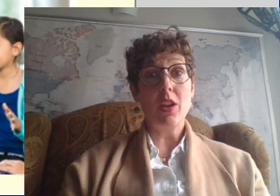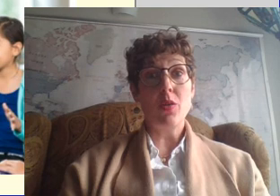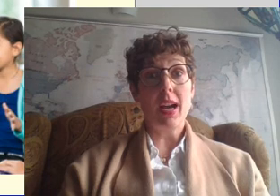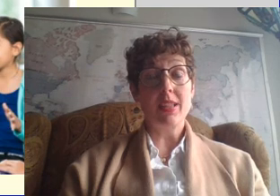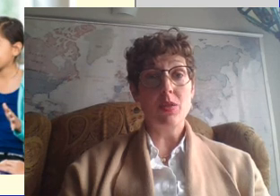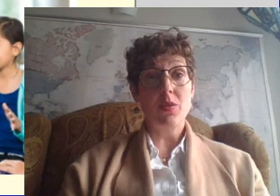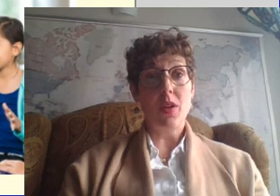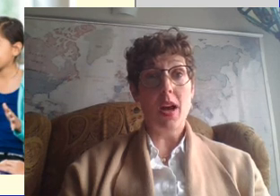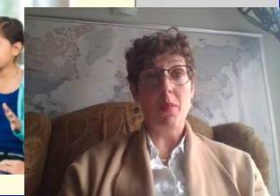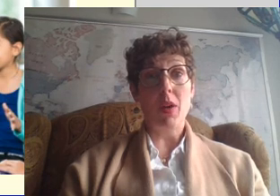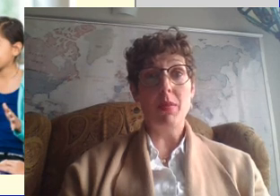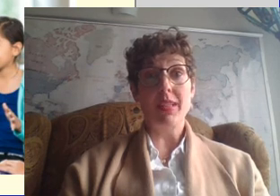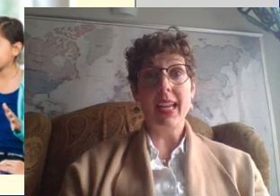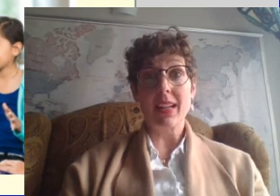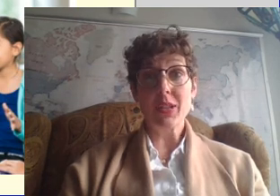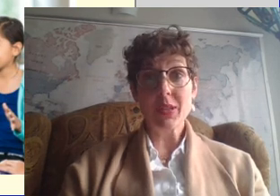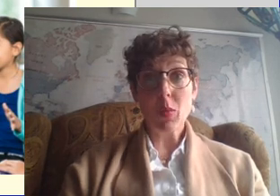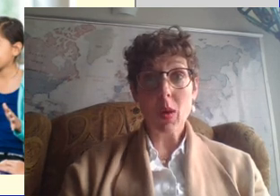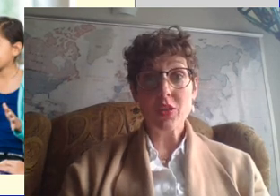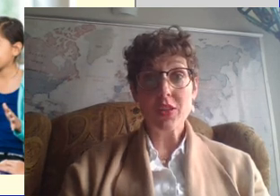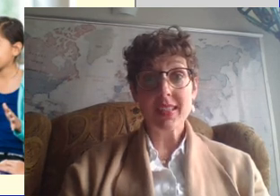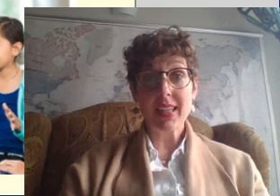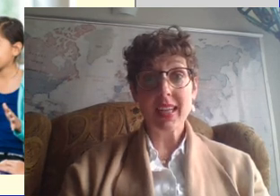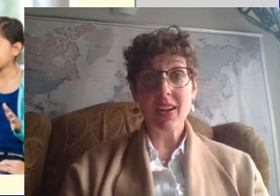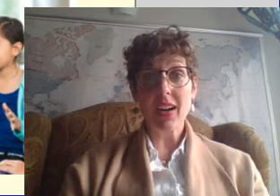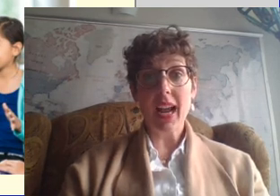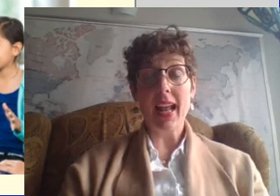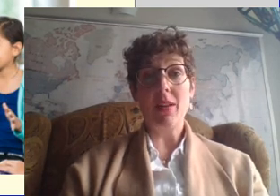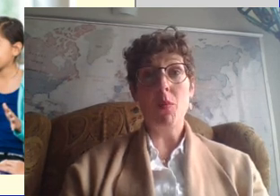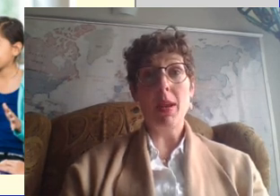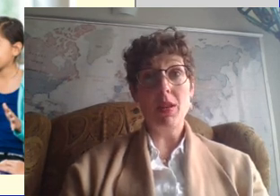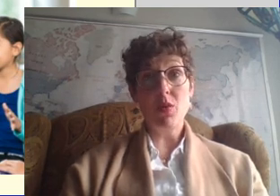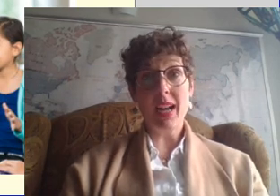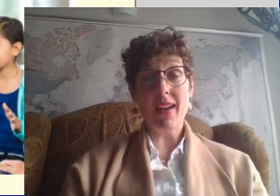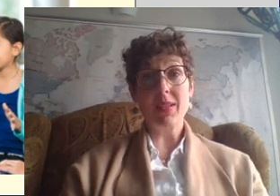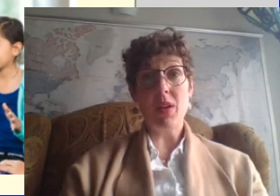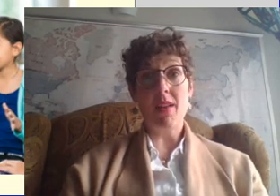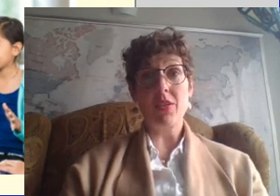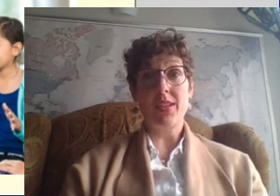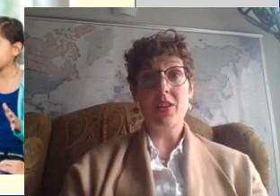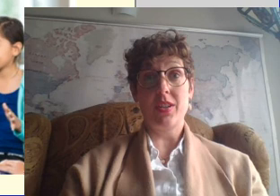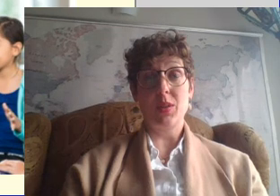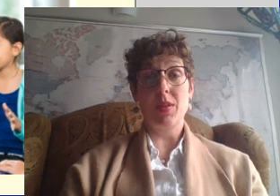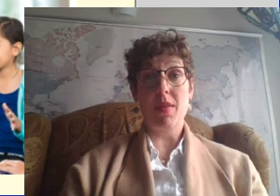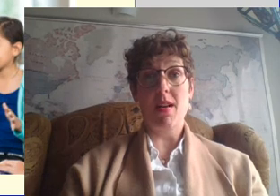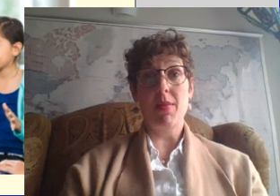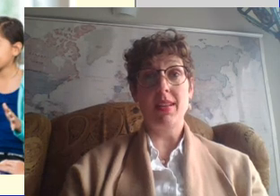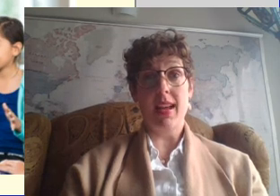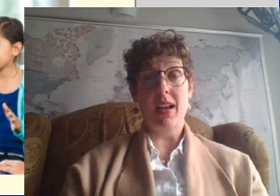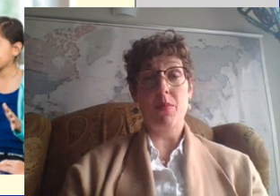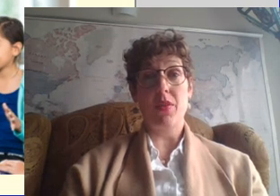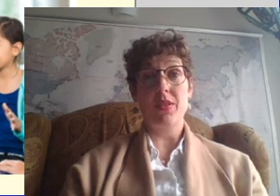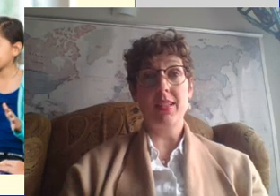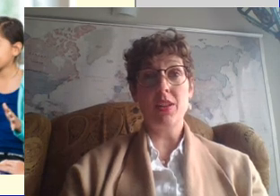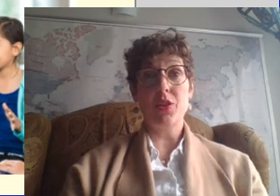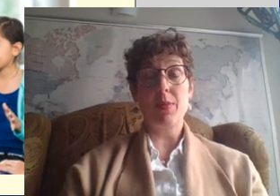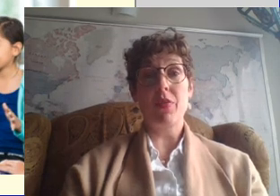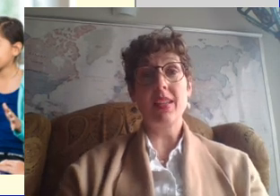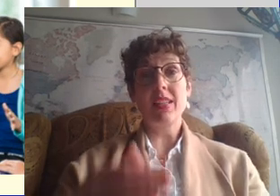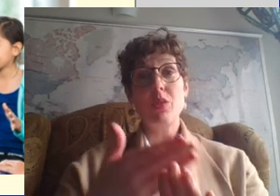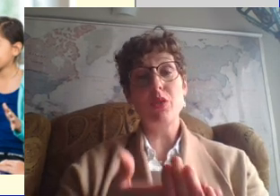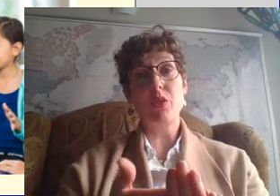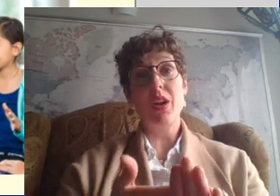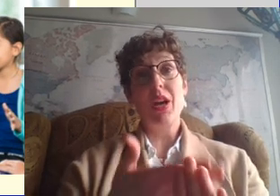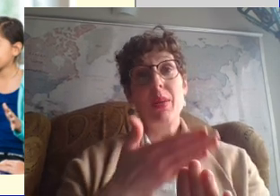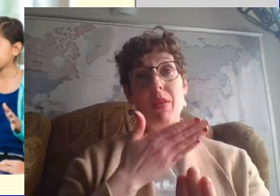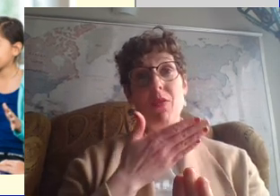I hope that you guys were able to answer some questions in here, and maybe you can have some conversations with mom and dad and brothers and sisters about